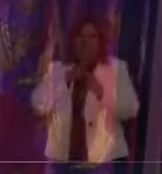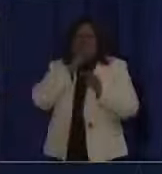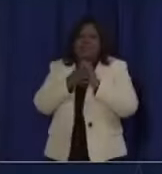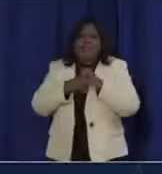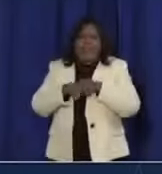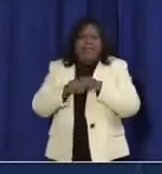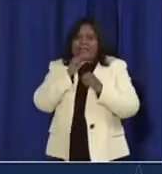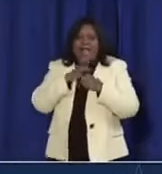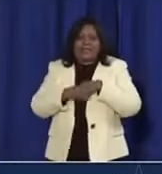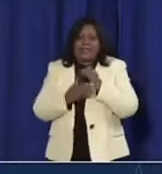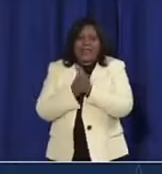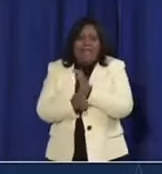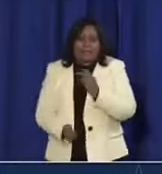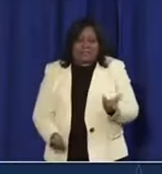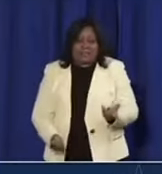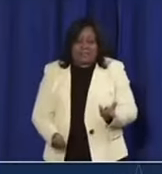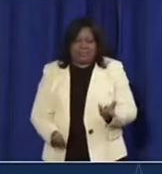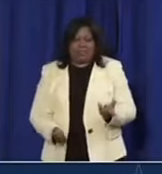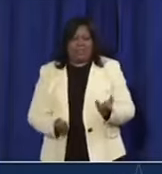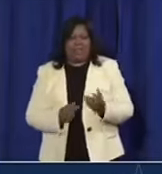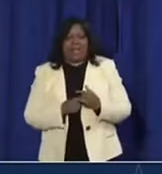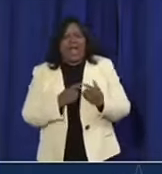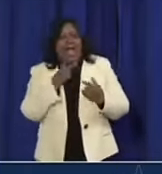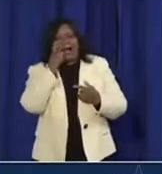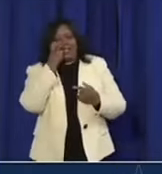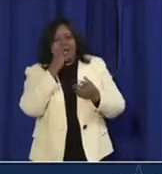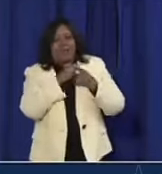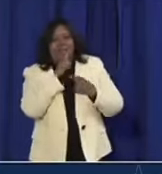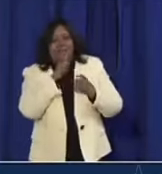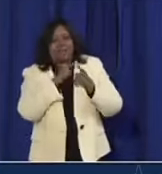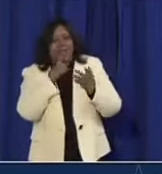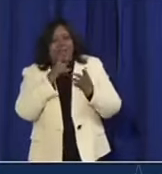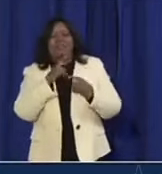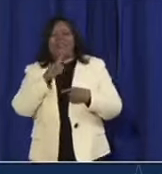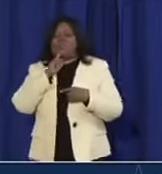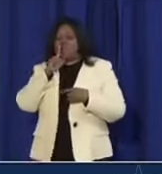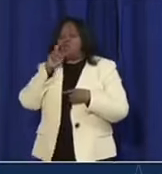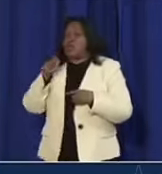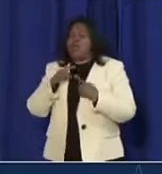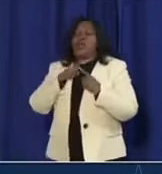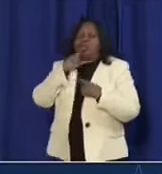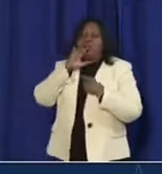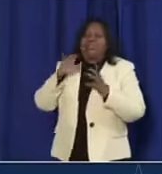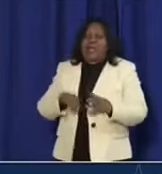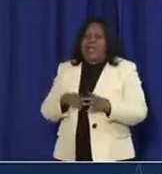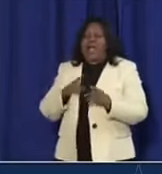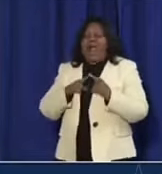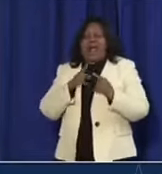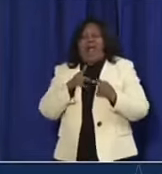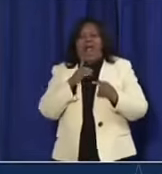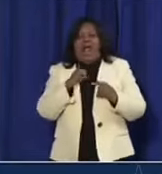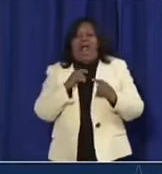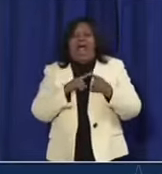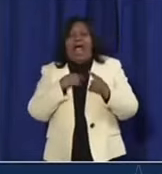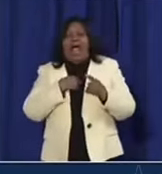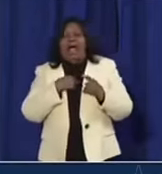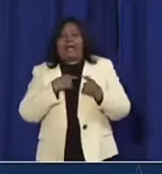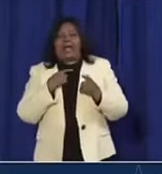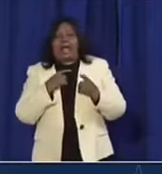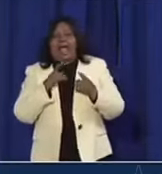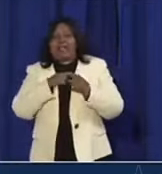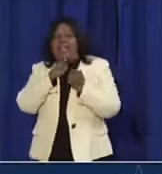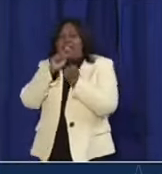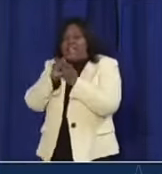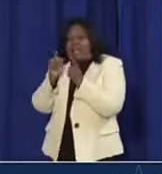here? I doubt very much that that's a question you've been asked That's a real question by anyone. from real Chicagoans. So I'm going to try to treat you. The